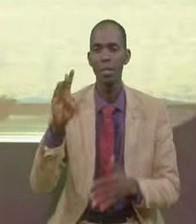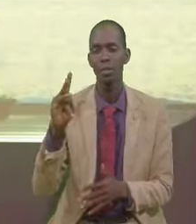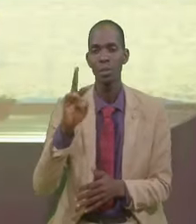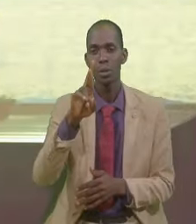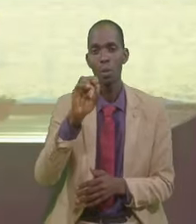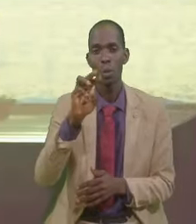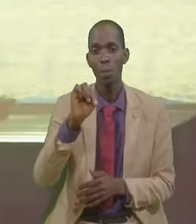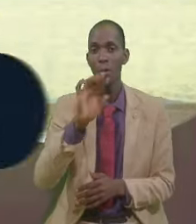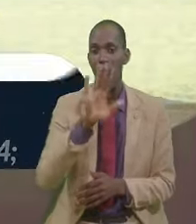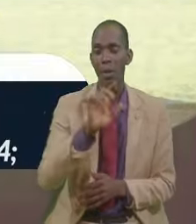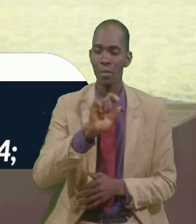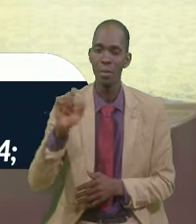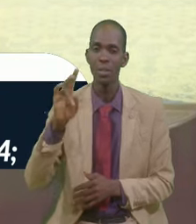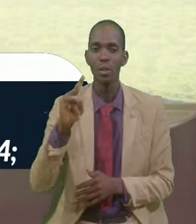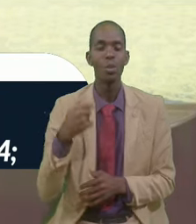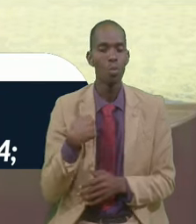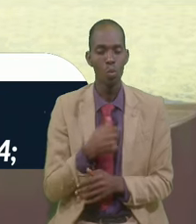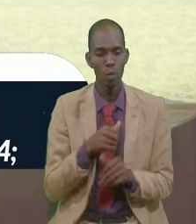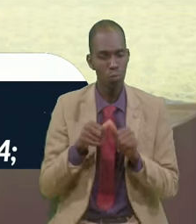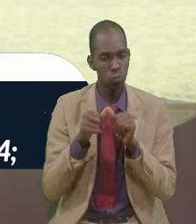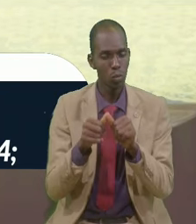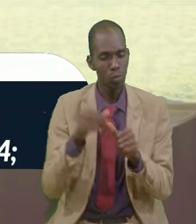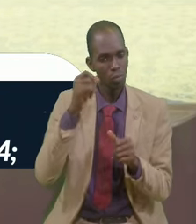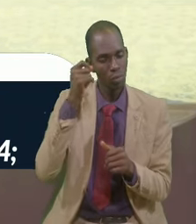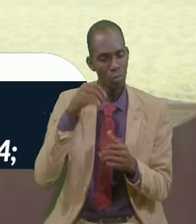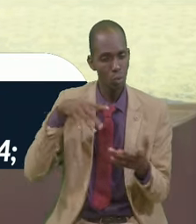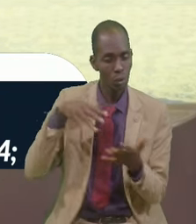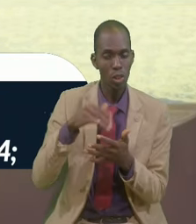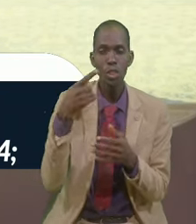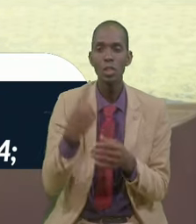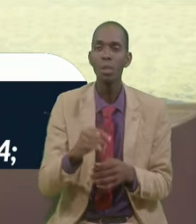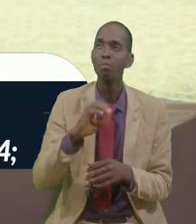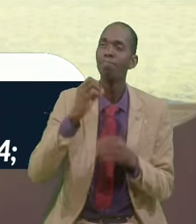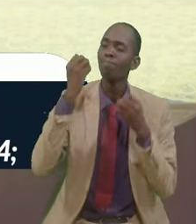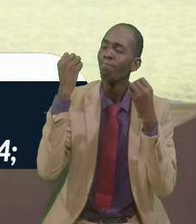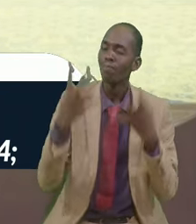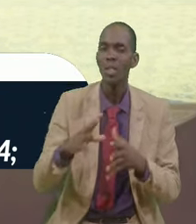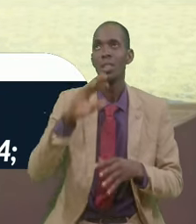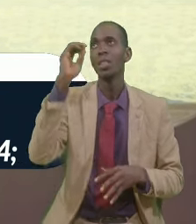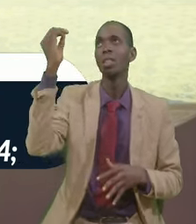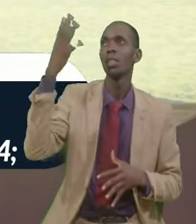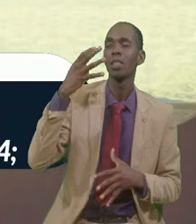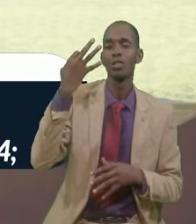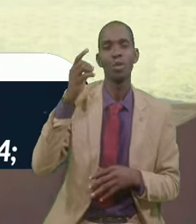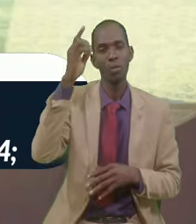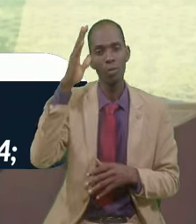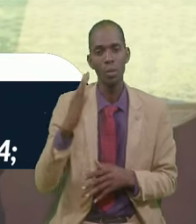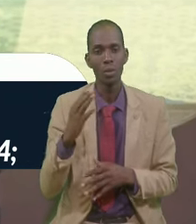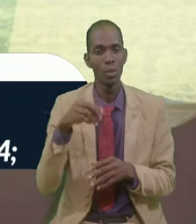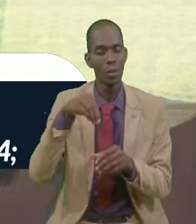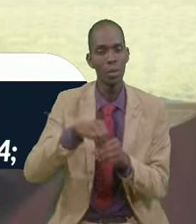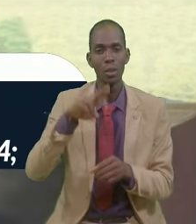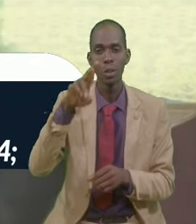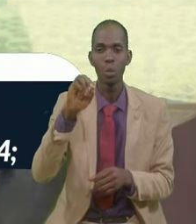17. We're looking at the manifold grace of God. The many-sided grace of God. Look at Romans